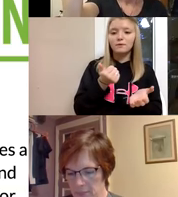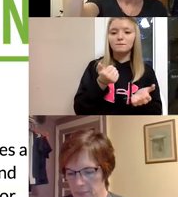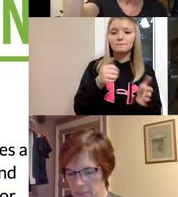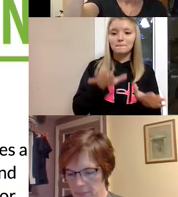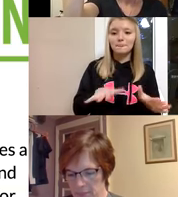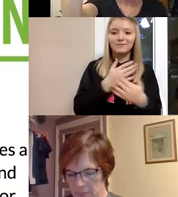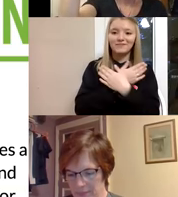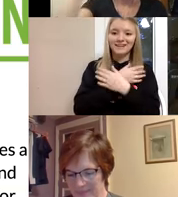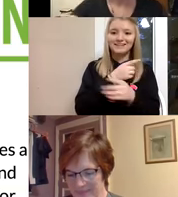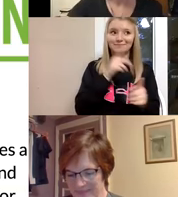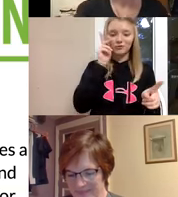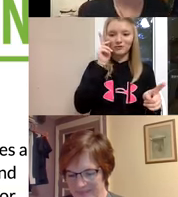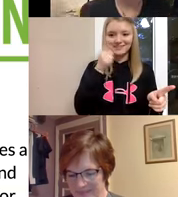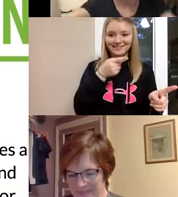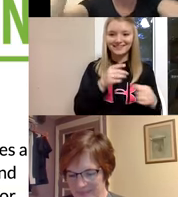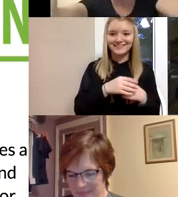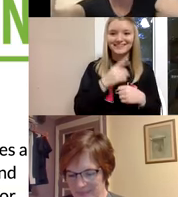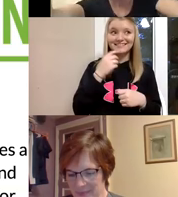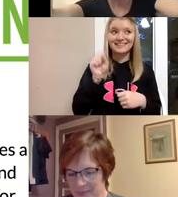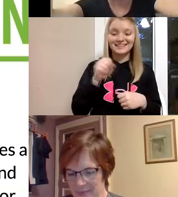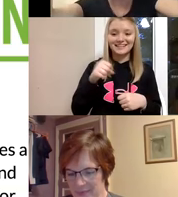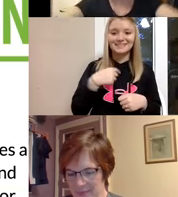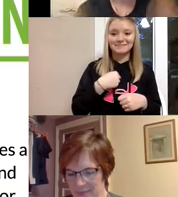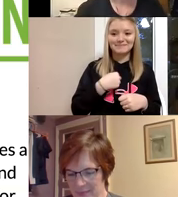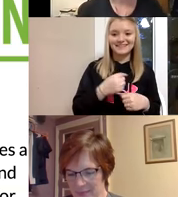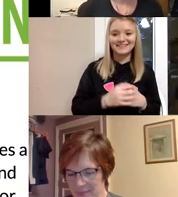Krista, she's saying, yes, me.